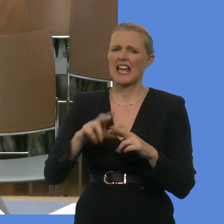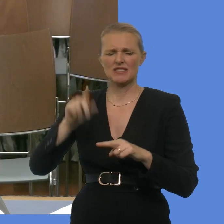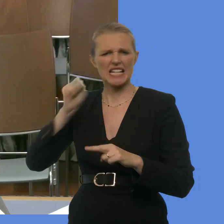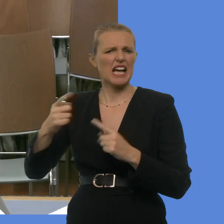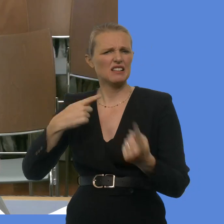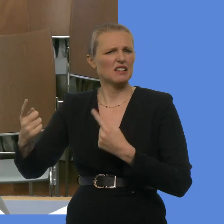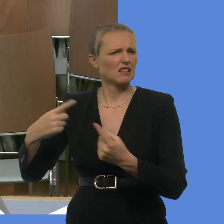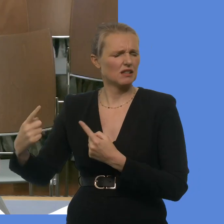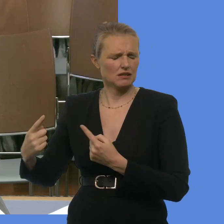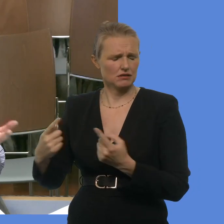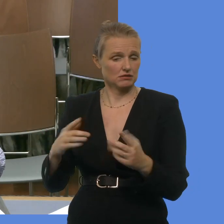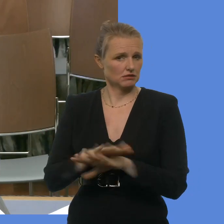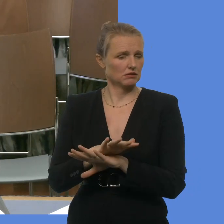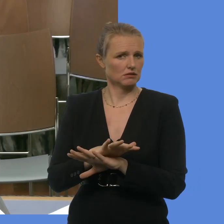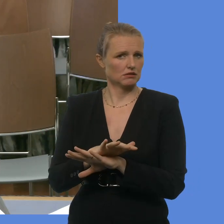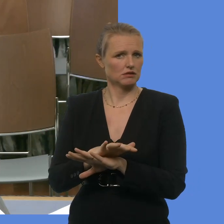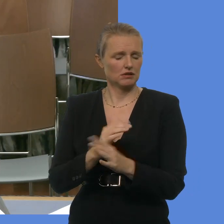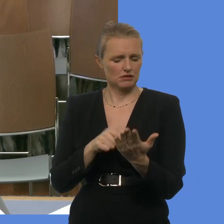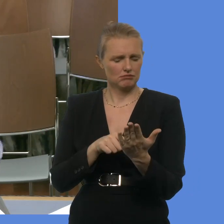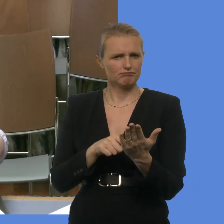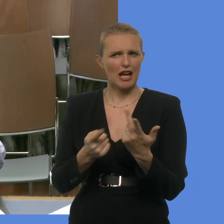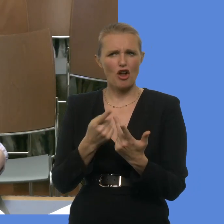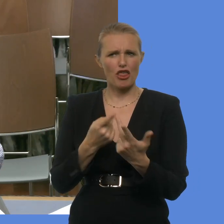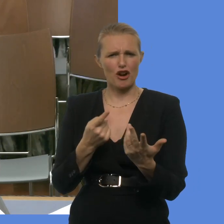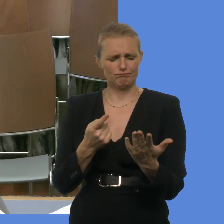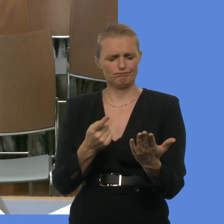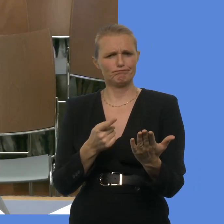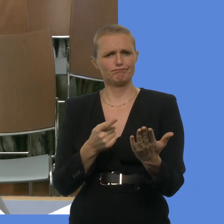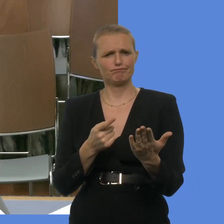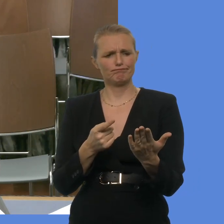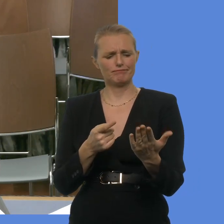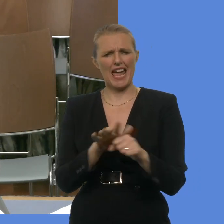instruct the other department. So that was another kind of